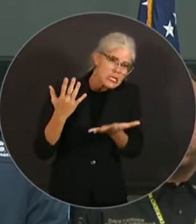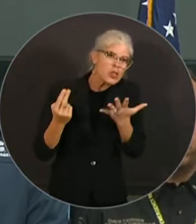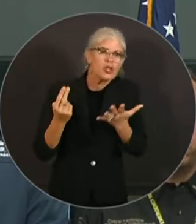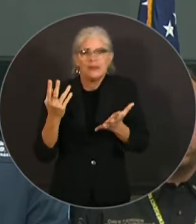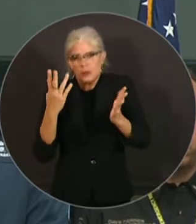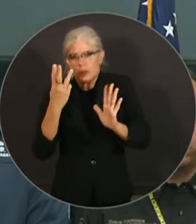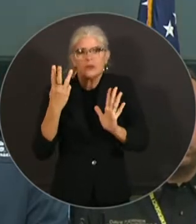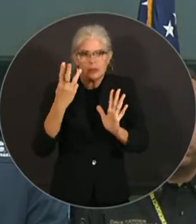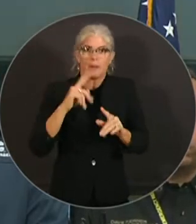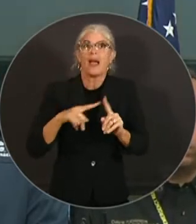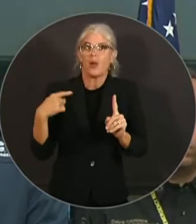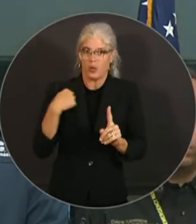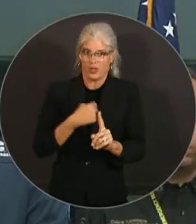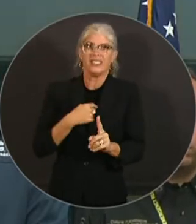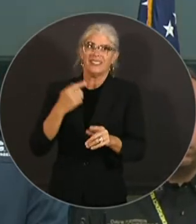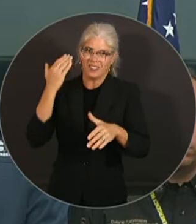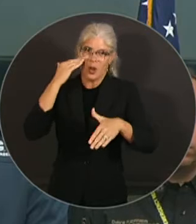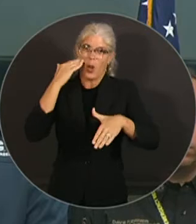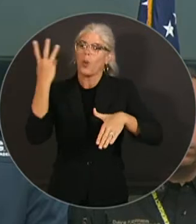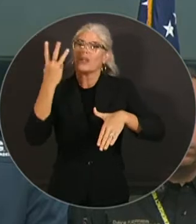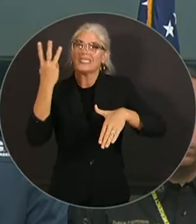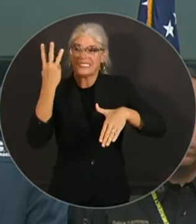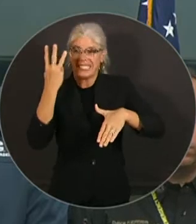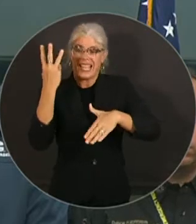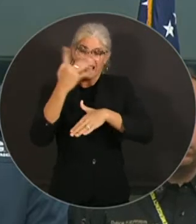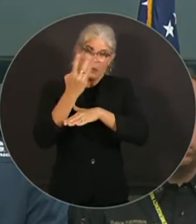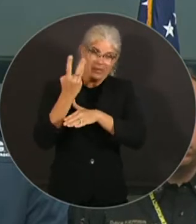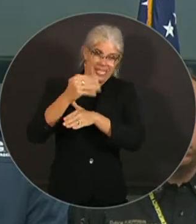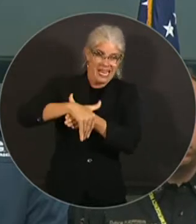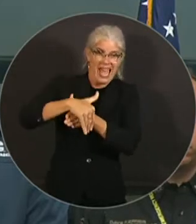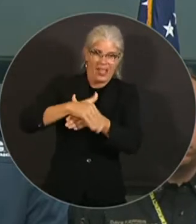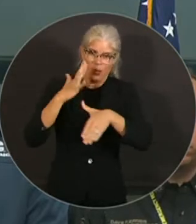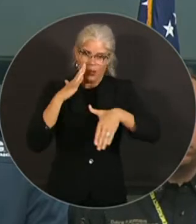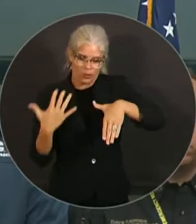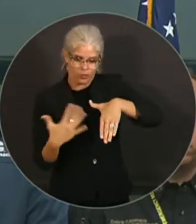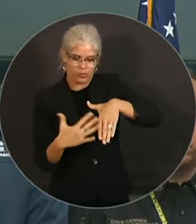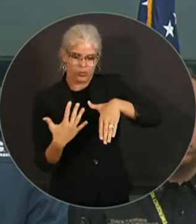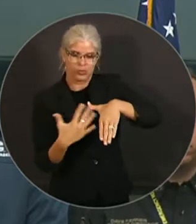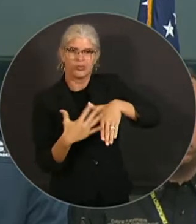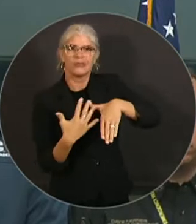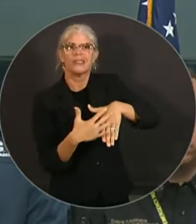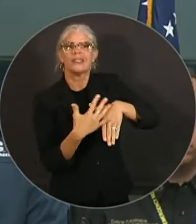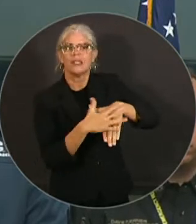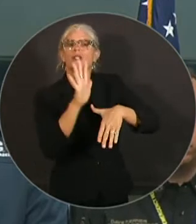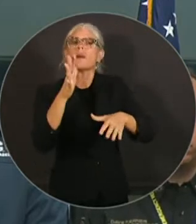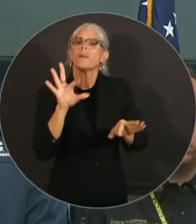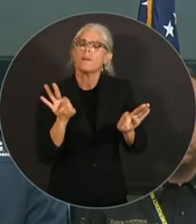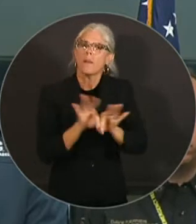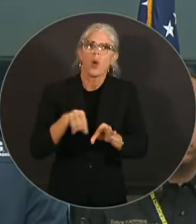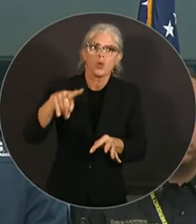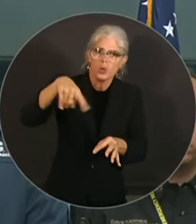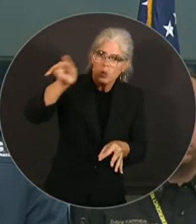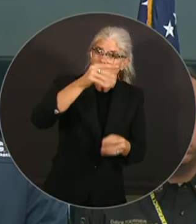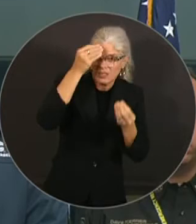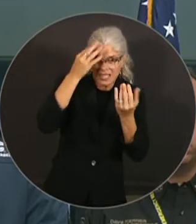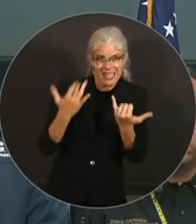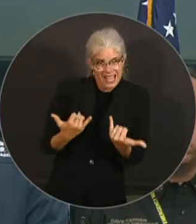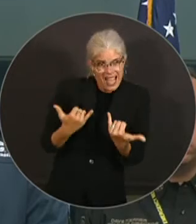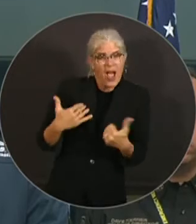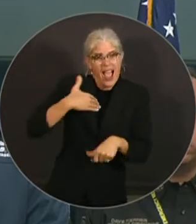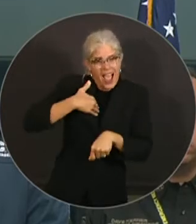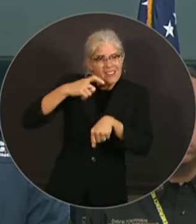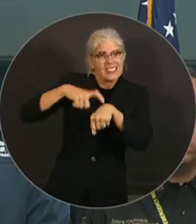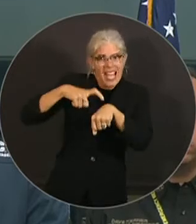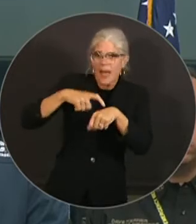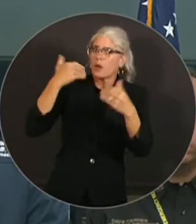anticipating sometime Wednesday evening for the storm to make landfall. So please, you do have time to get out,